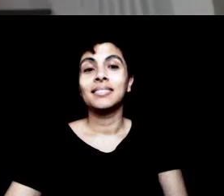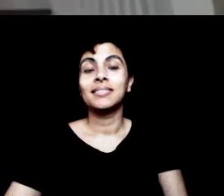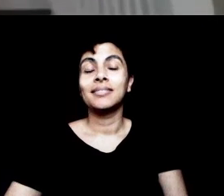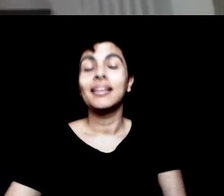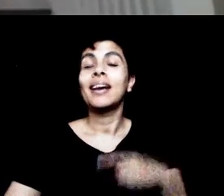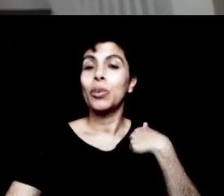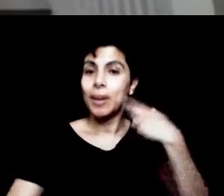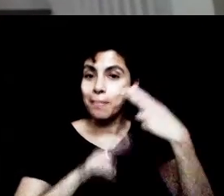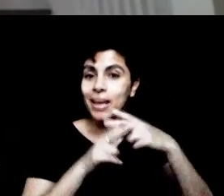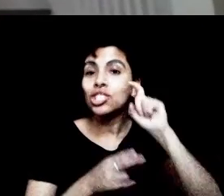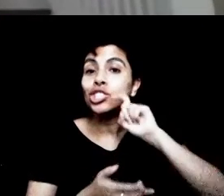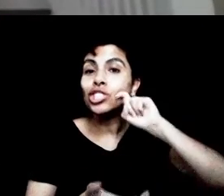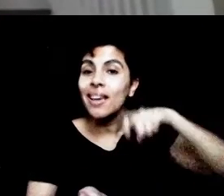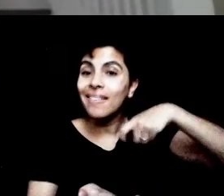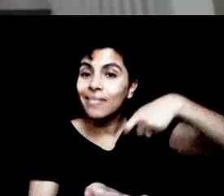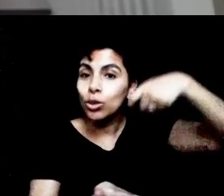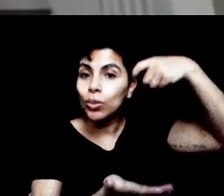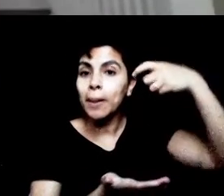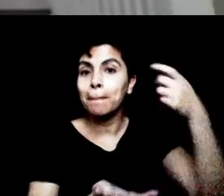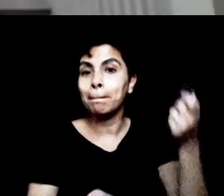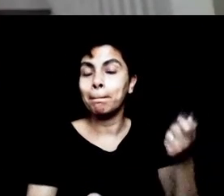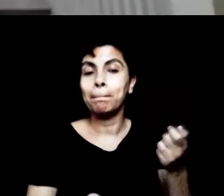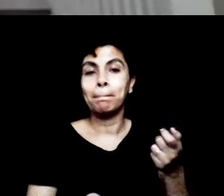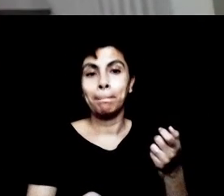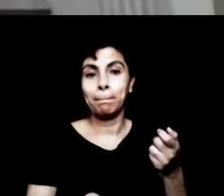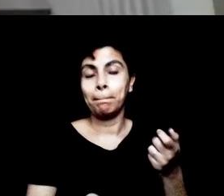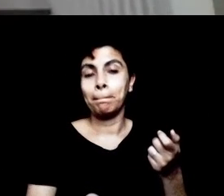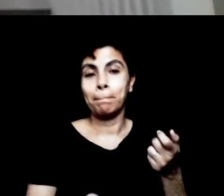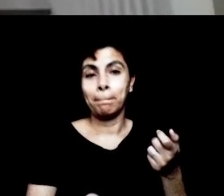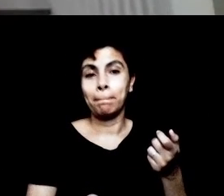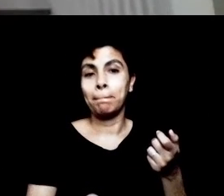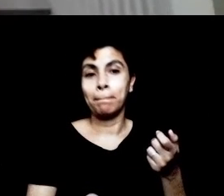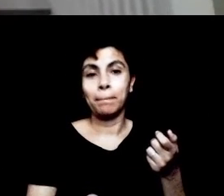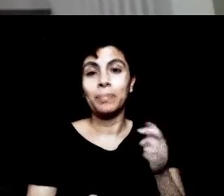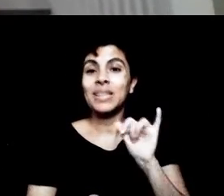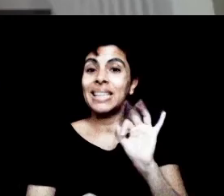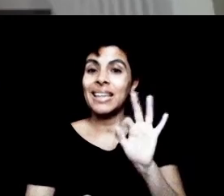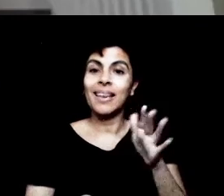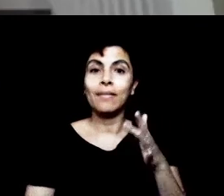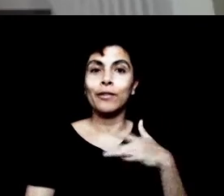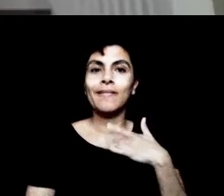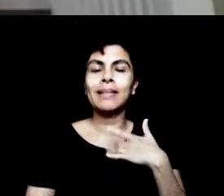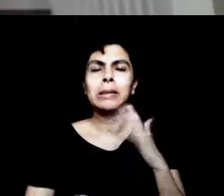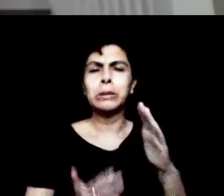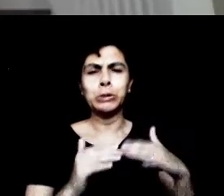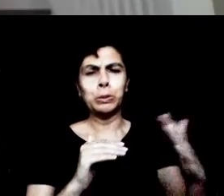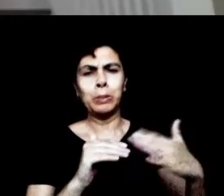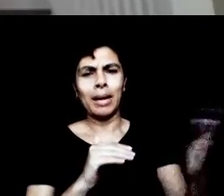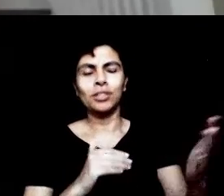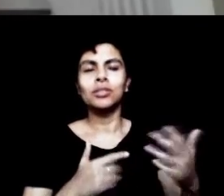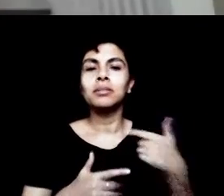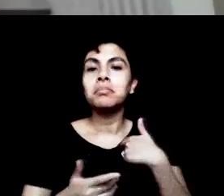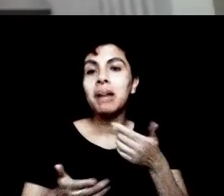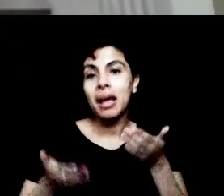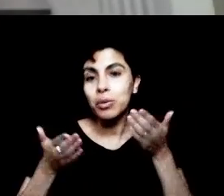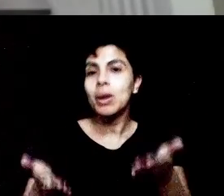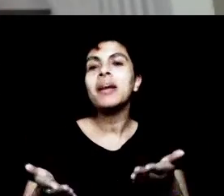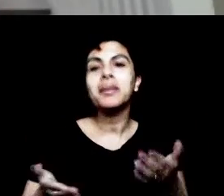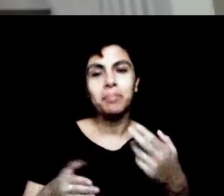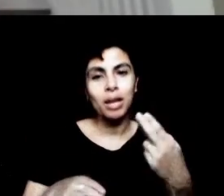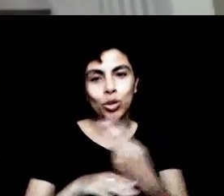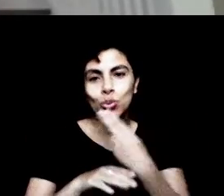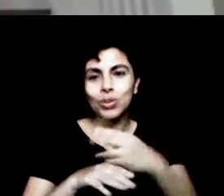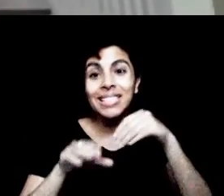might have mentioned shaving cream, but again, like that's crazy, but fun. If you don't want to get too crazy, I recommend that you do